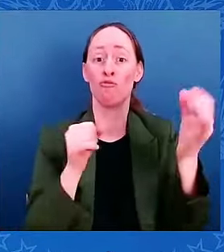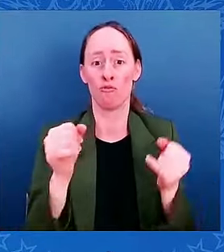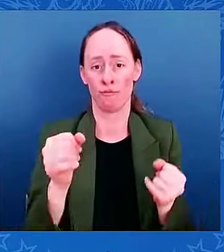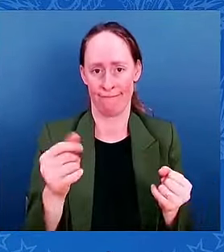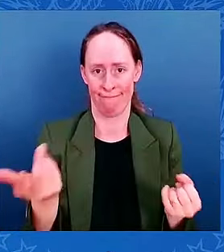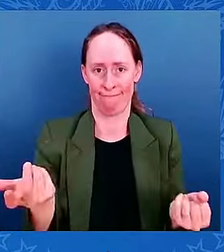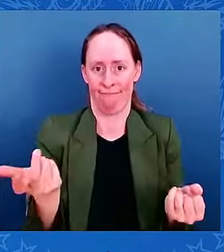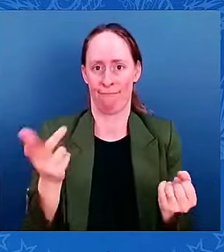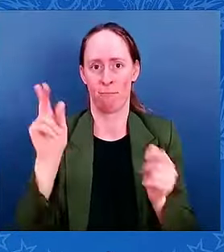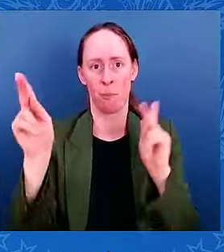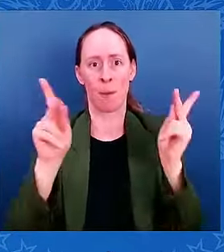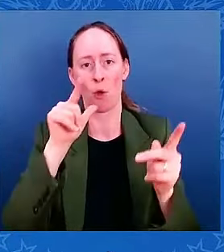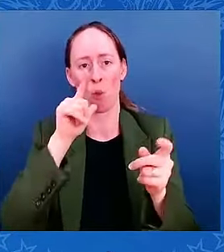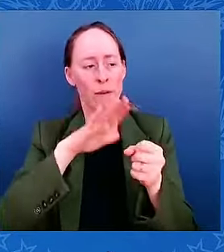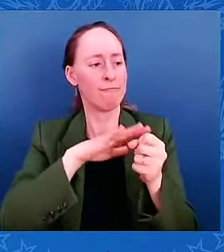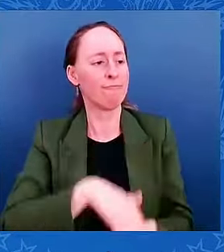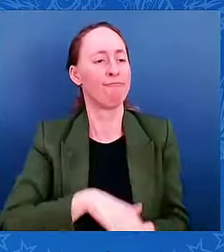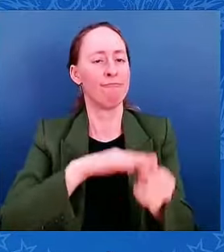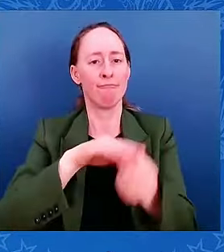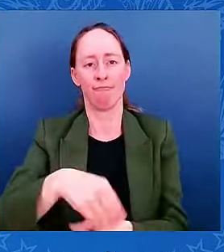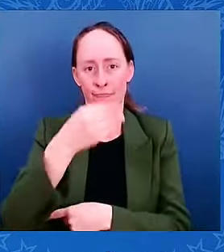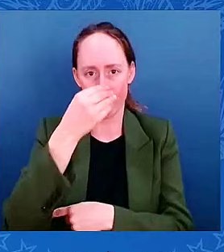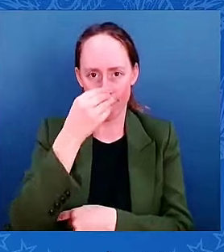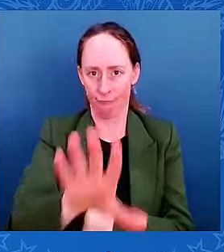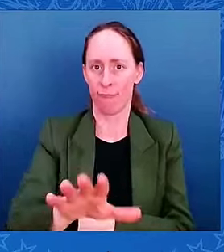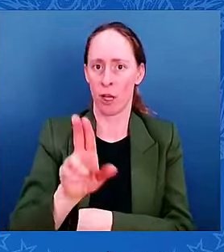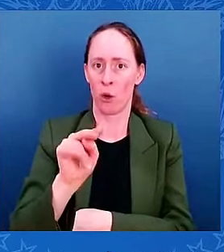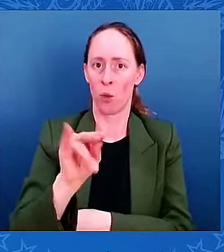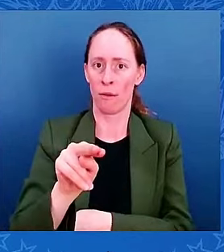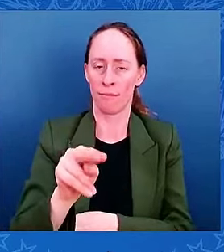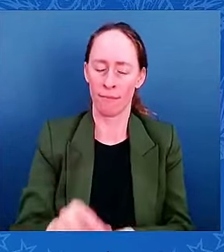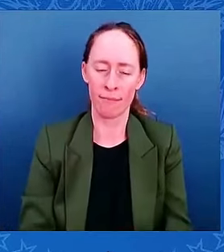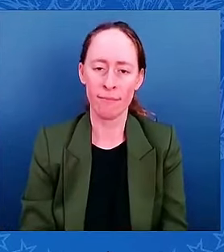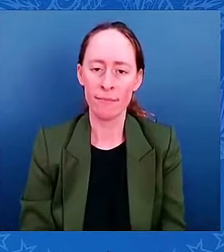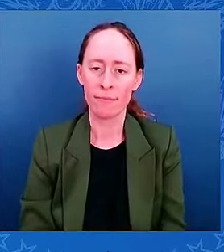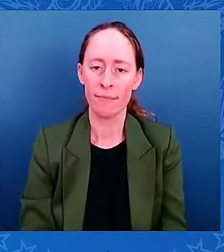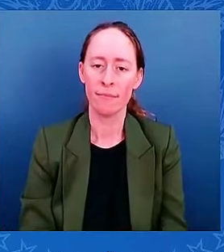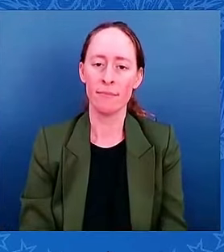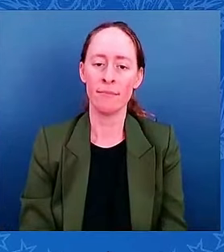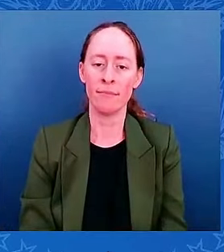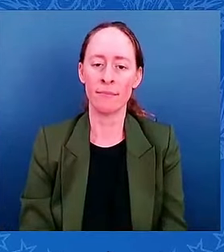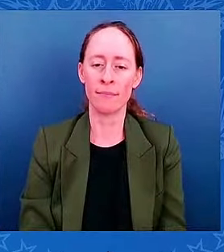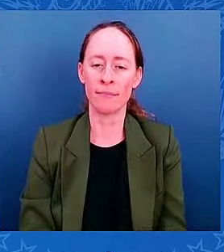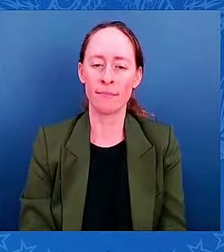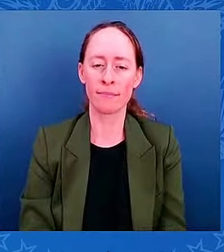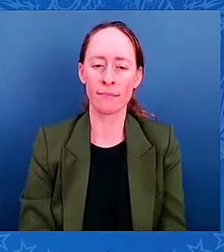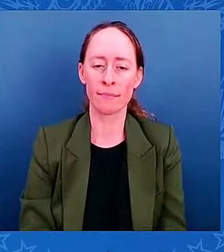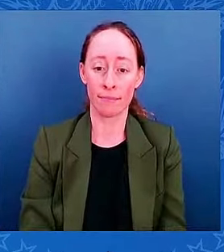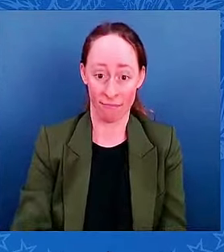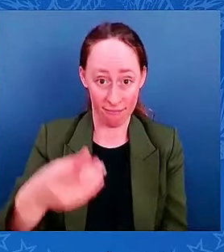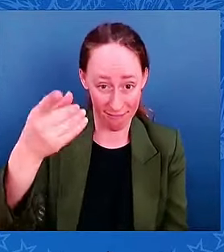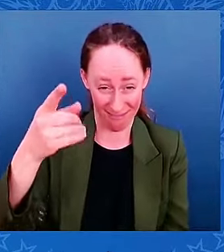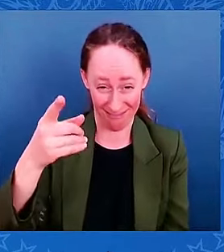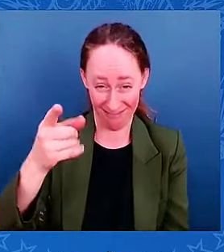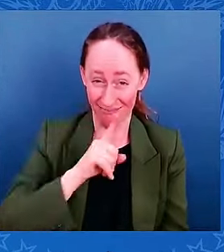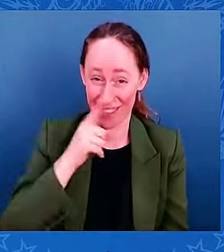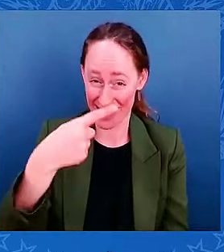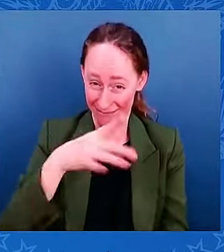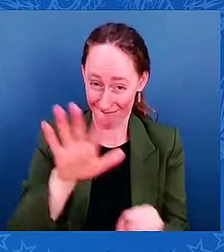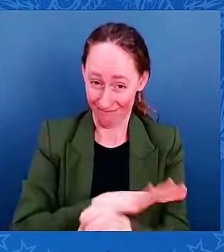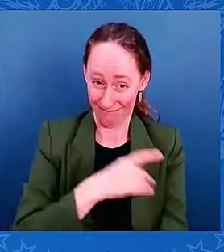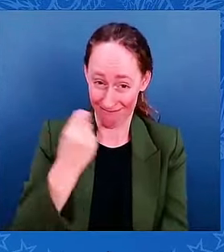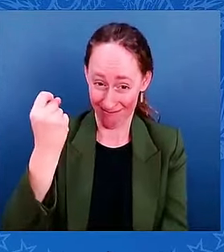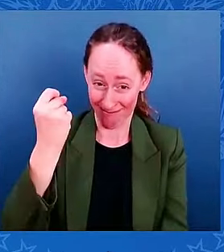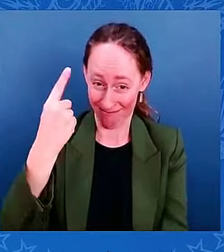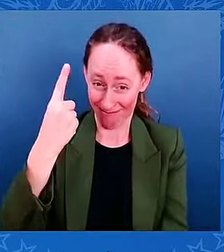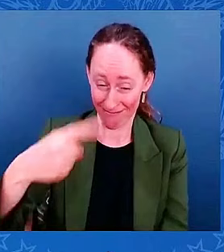It's designed to promote unions. And by the way, you think he has any damn idea what we do? No, I'm not